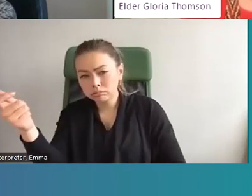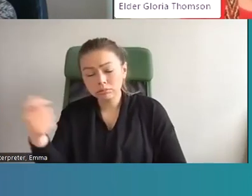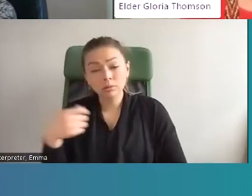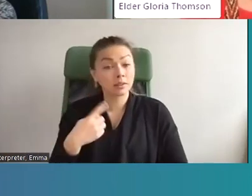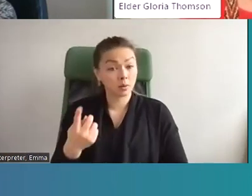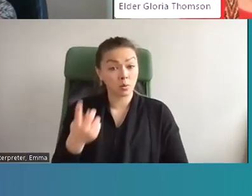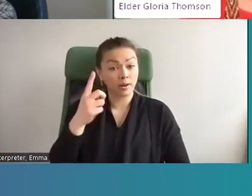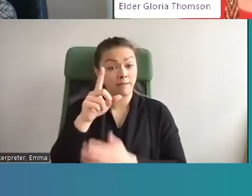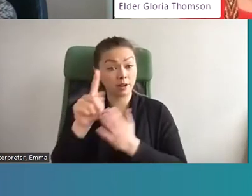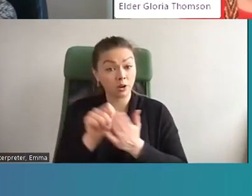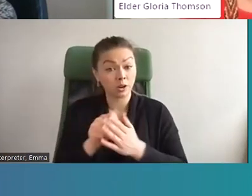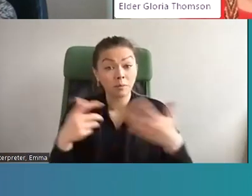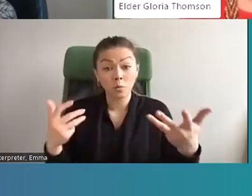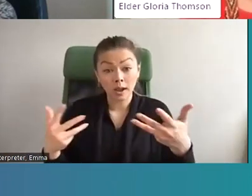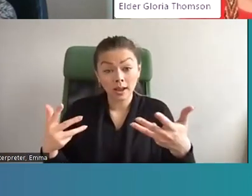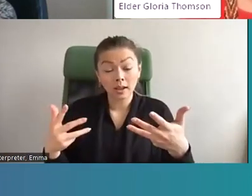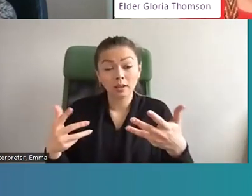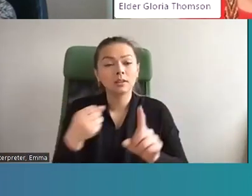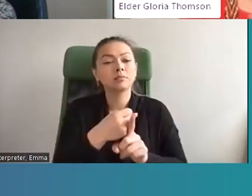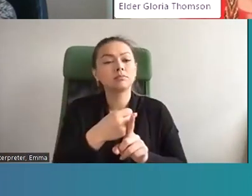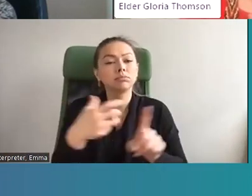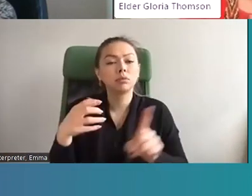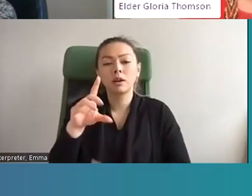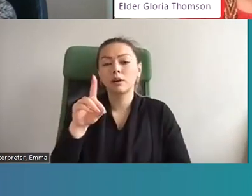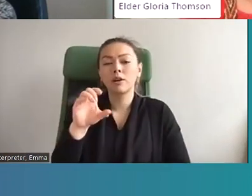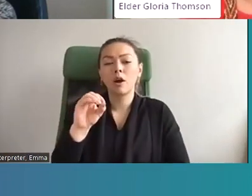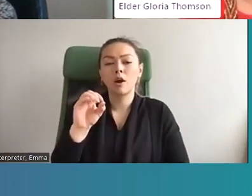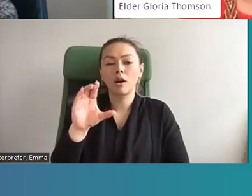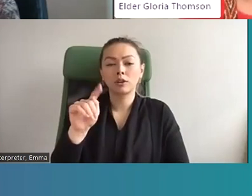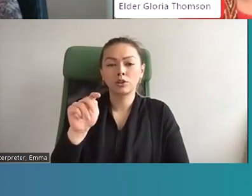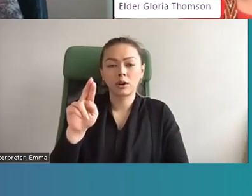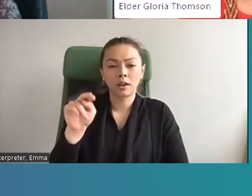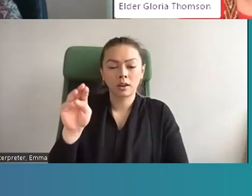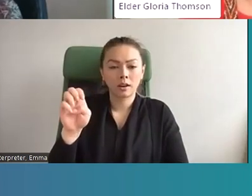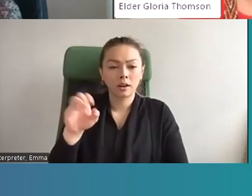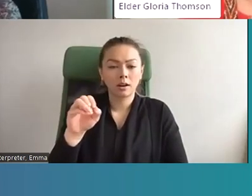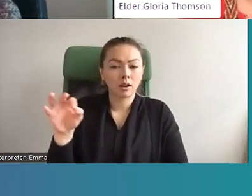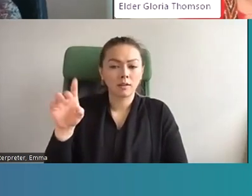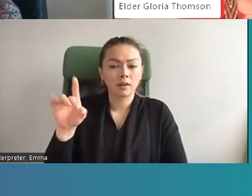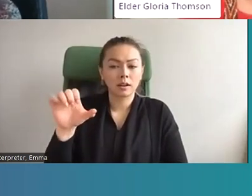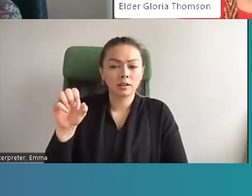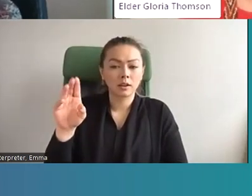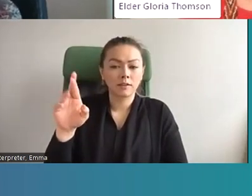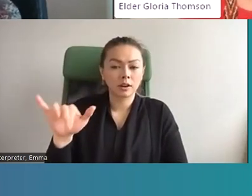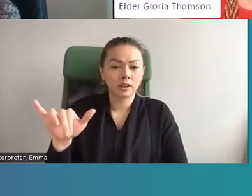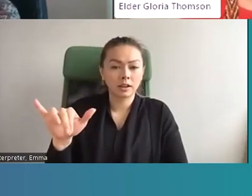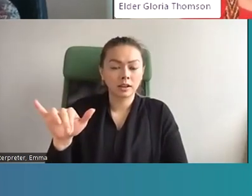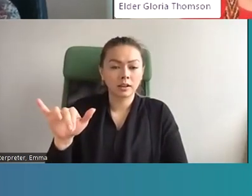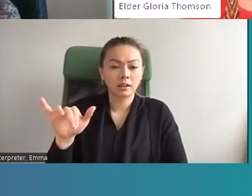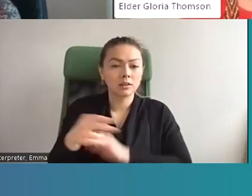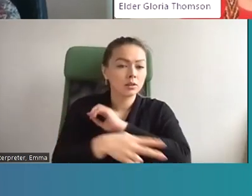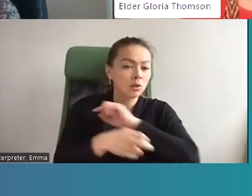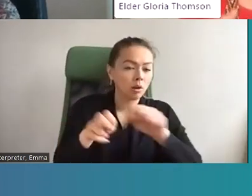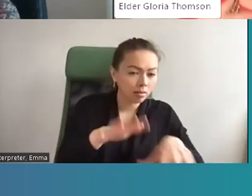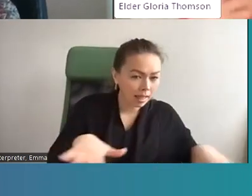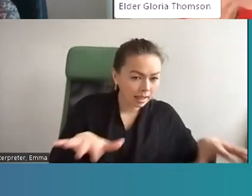of Discovery, Stolen Hands, Stolen Lands, Stolen Hearts. And the other one is They Came for the